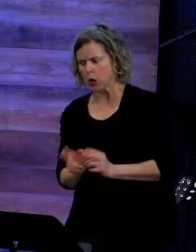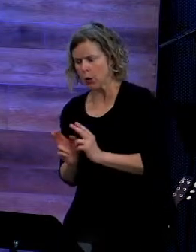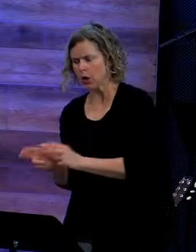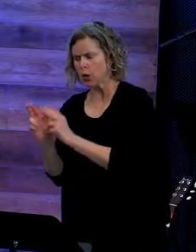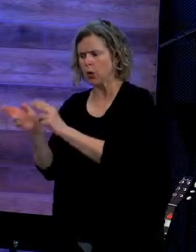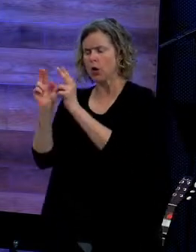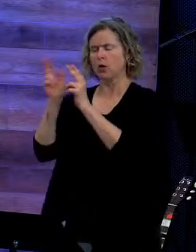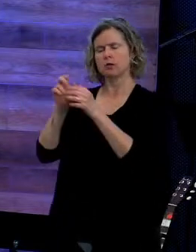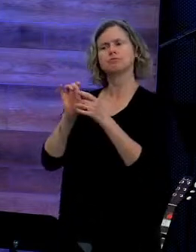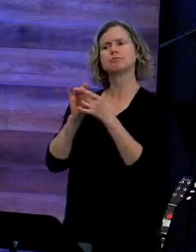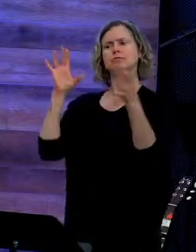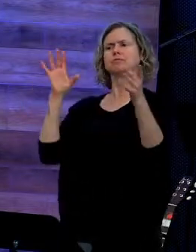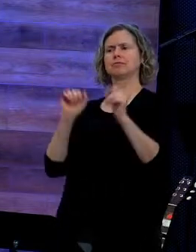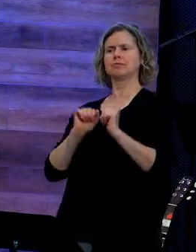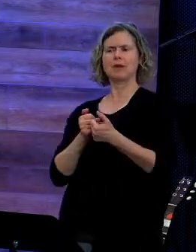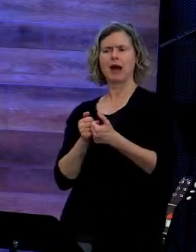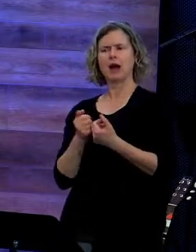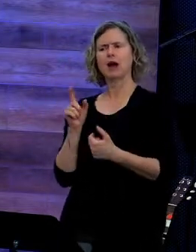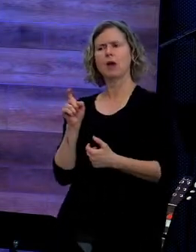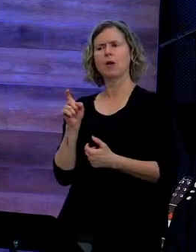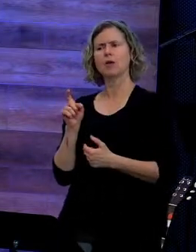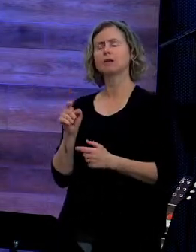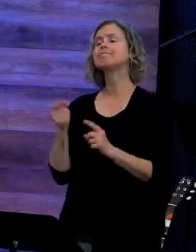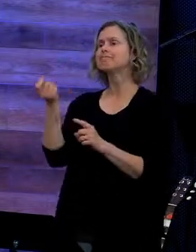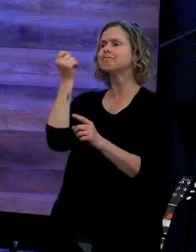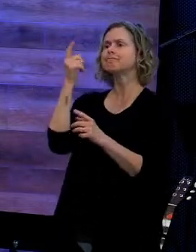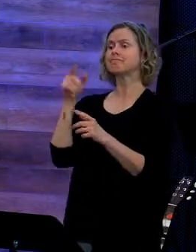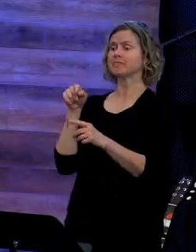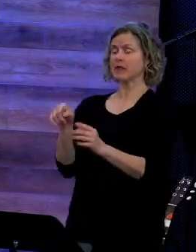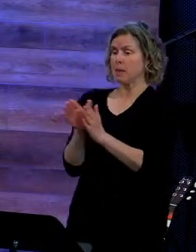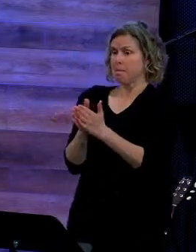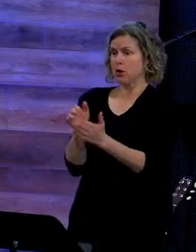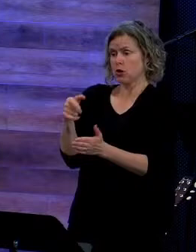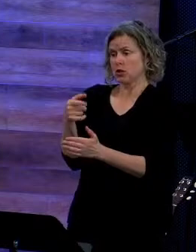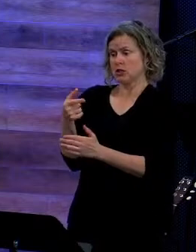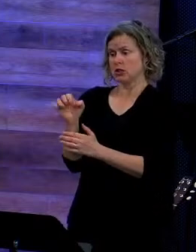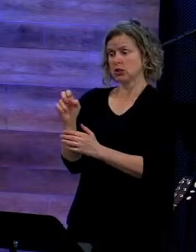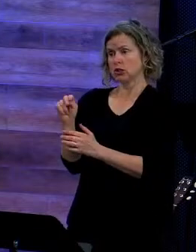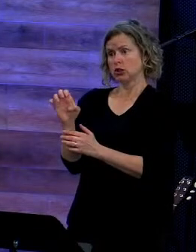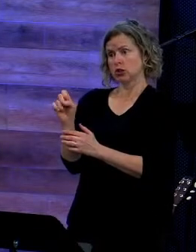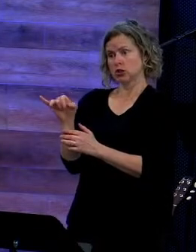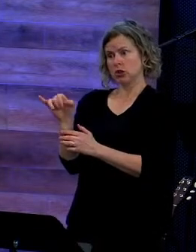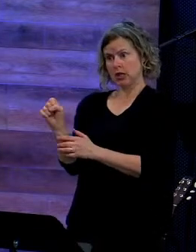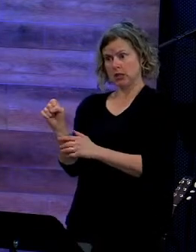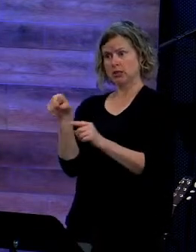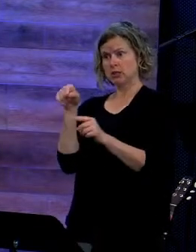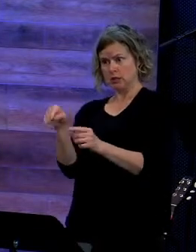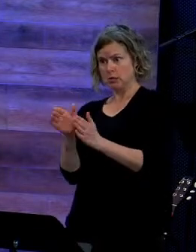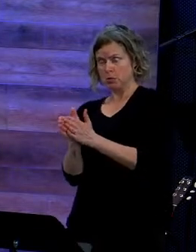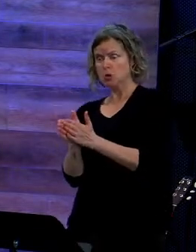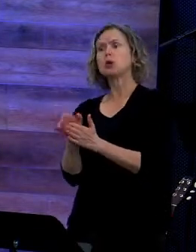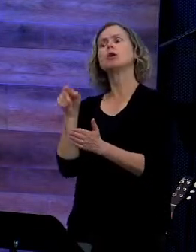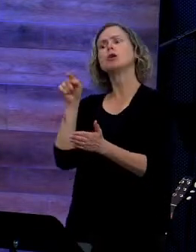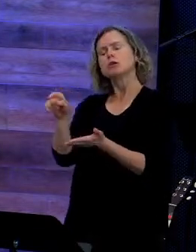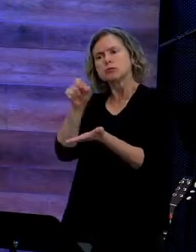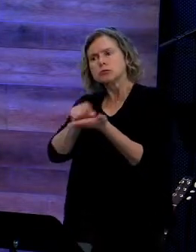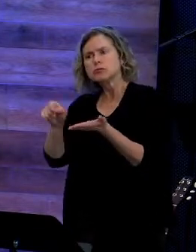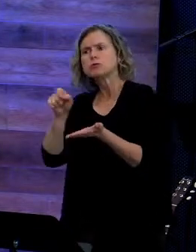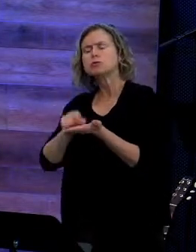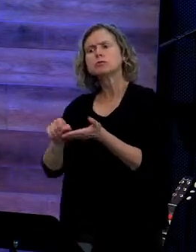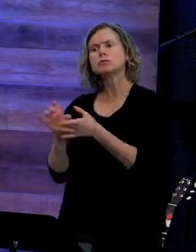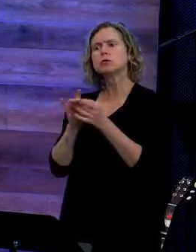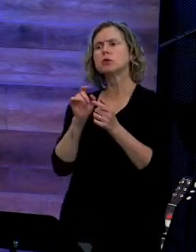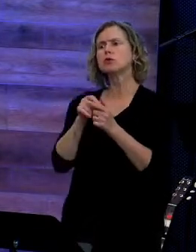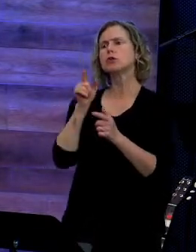of Genesis was written to former slaves. It was written to the people of Israel after God rescued them from Egypt.